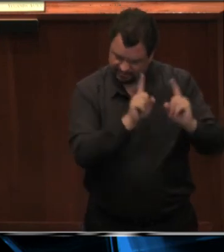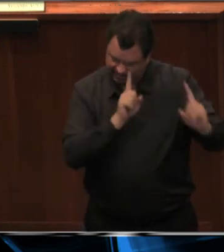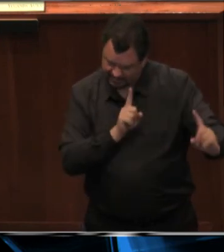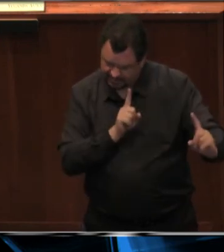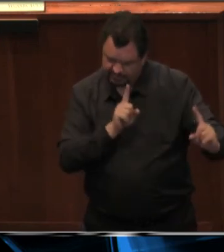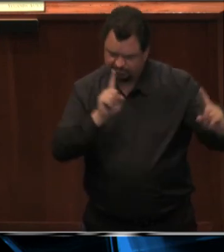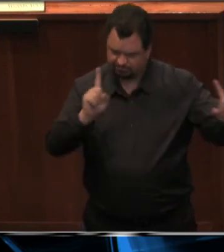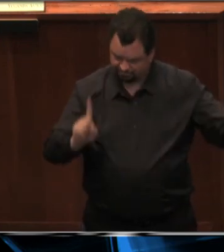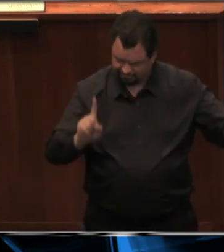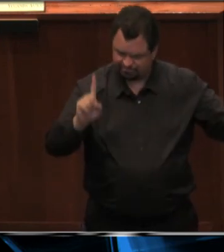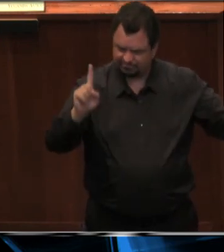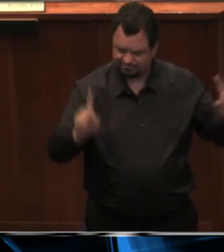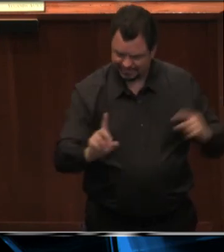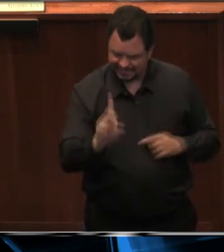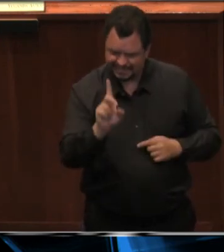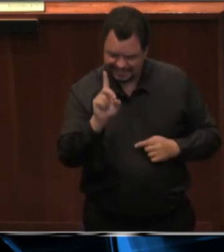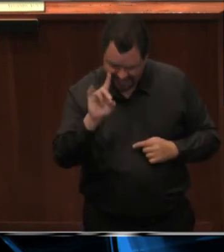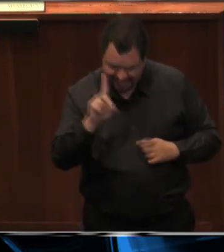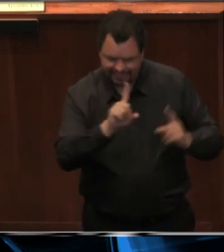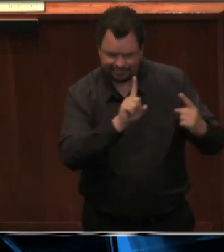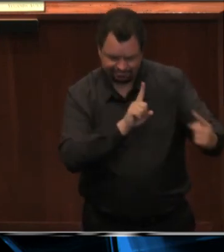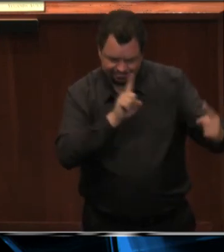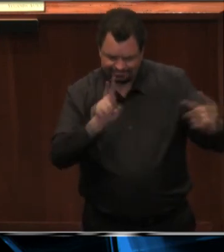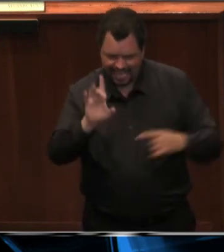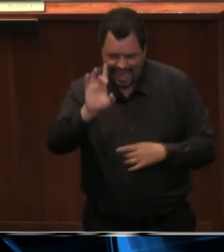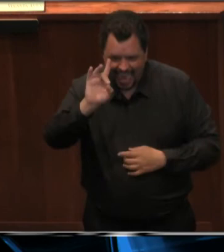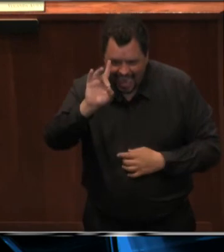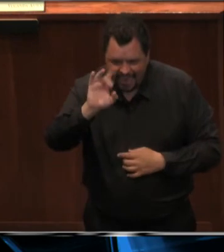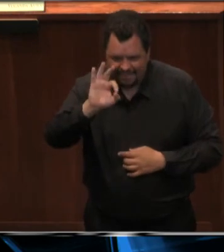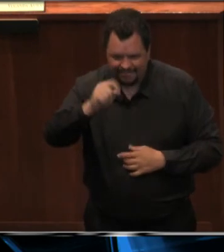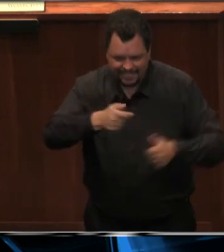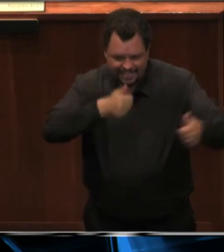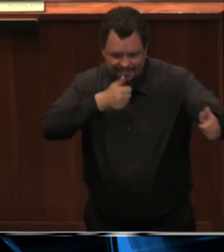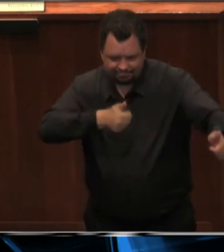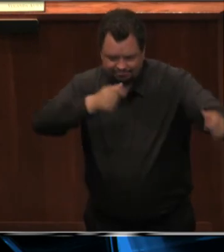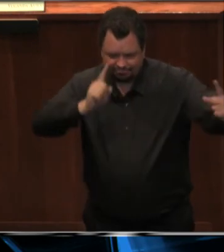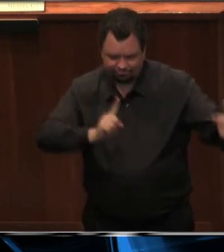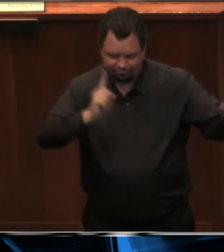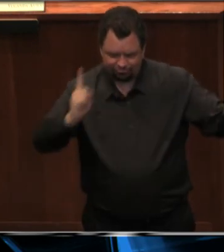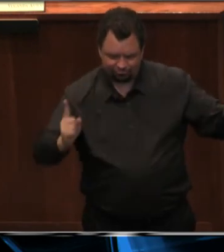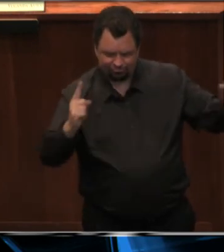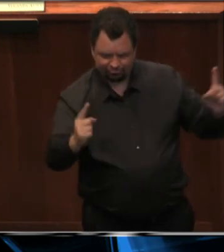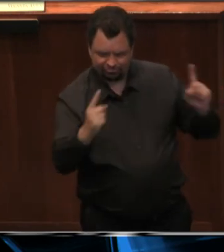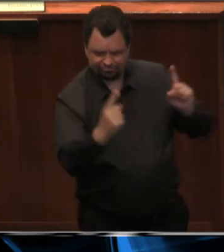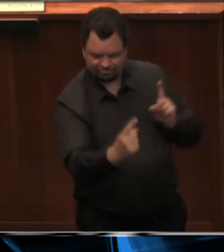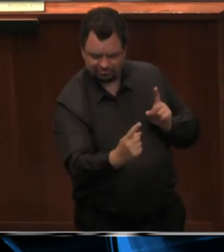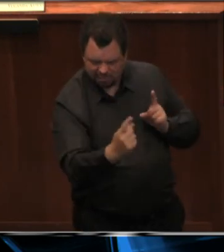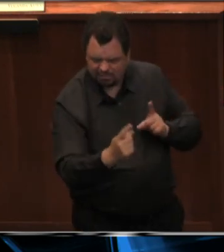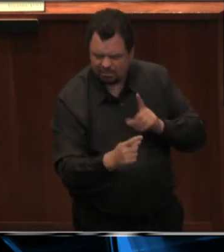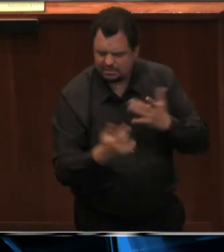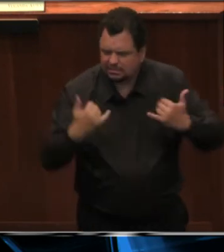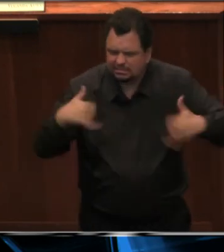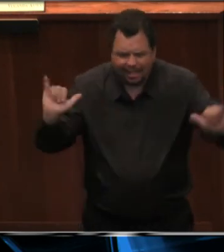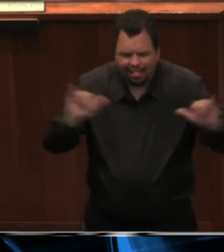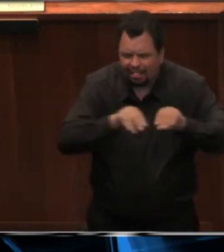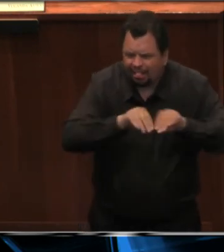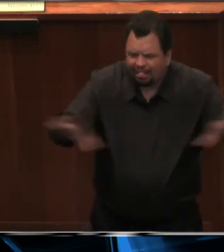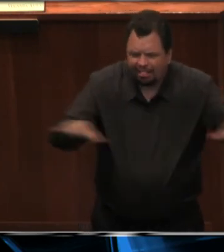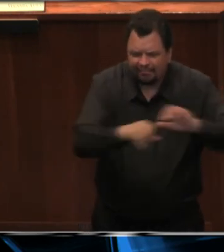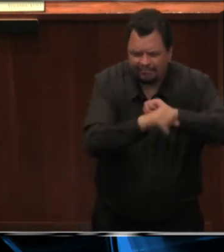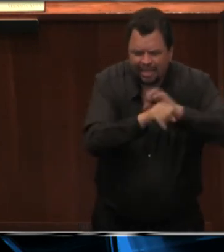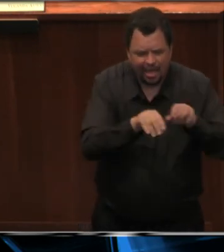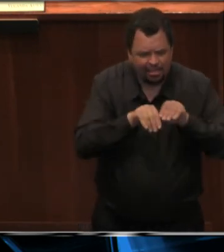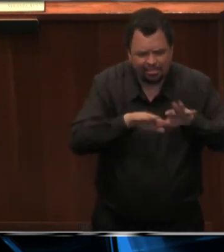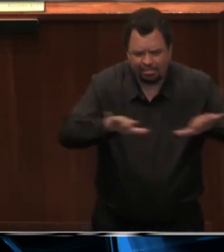8 feet between coworkers during the meeting in which the COVID positive person potentially transmitted the virus to others. And so when I read